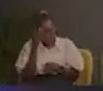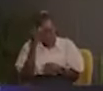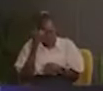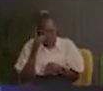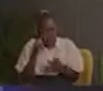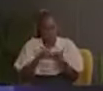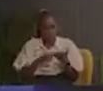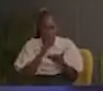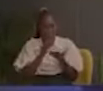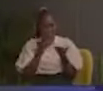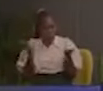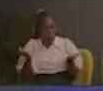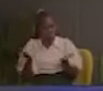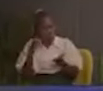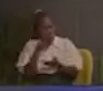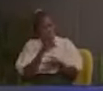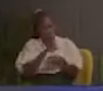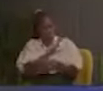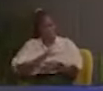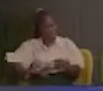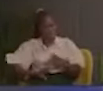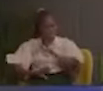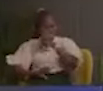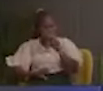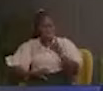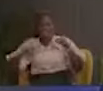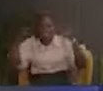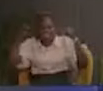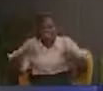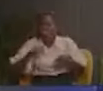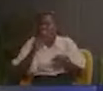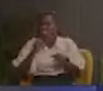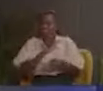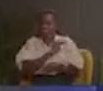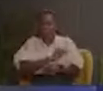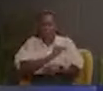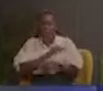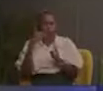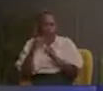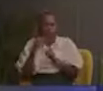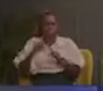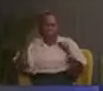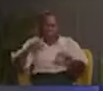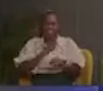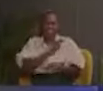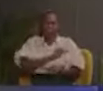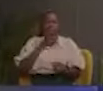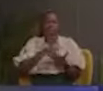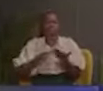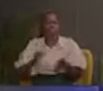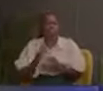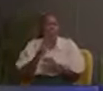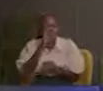unto you in Christ? This is the ministry of the Word. This is the ministry of the Holy Spirit.